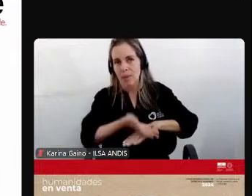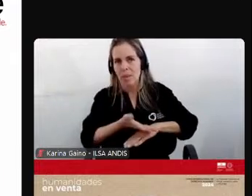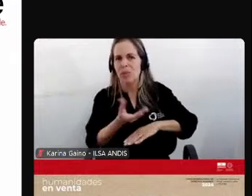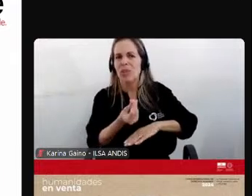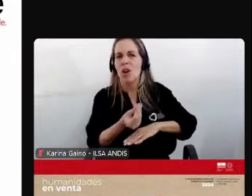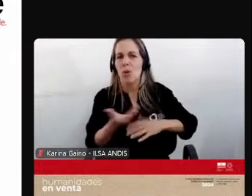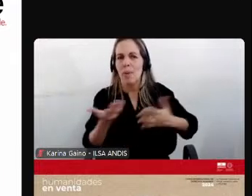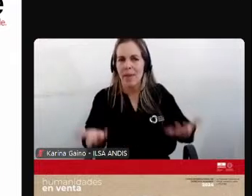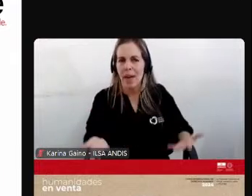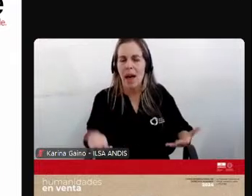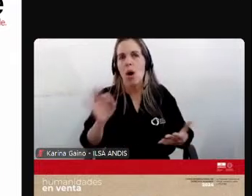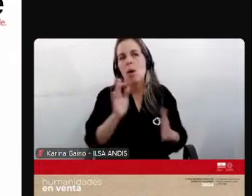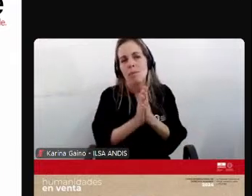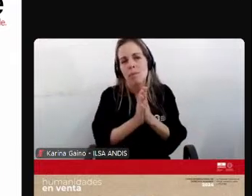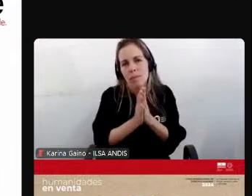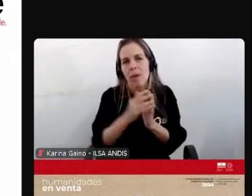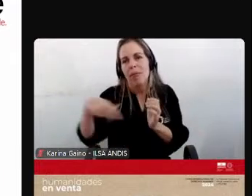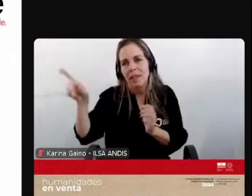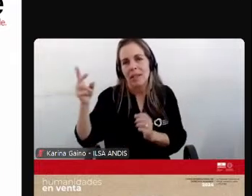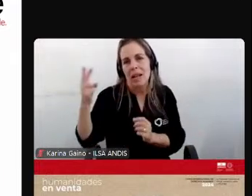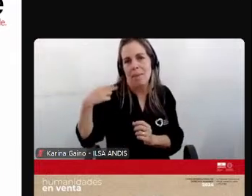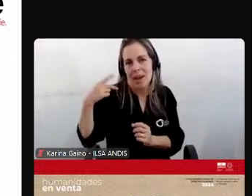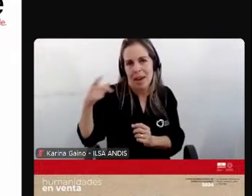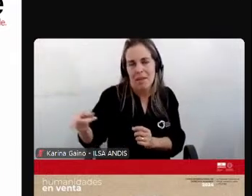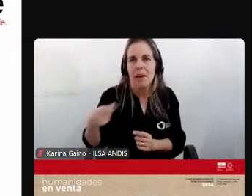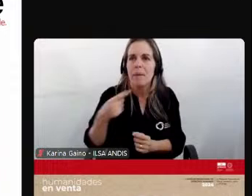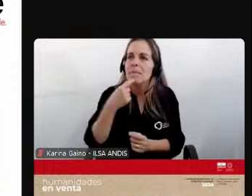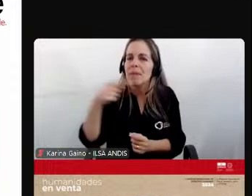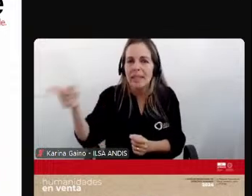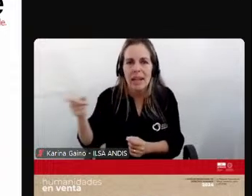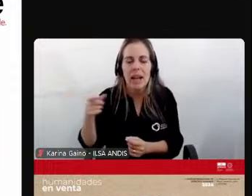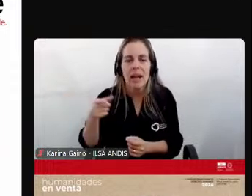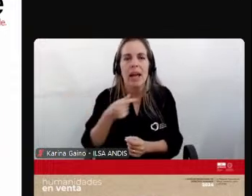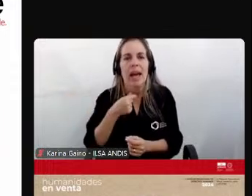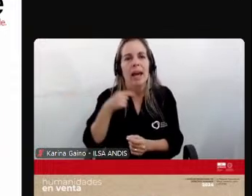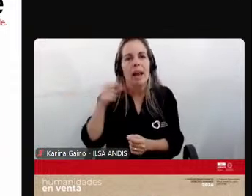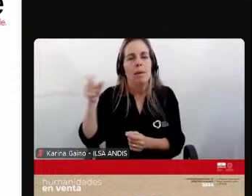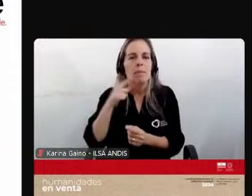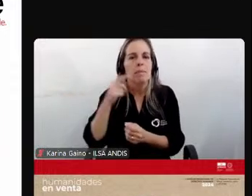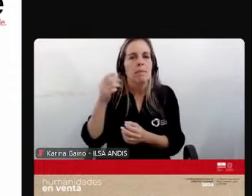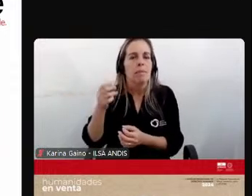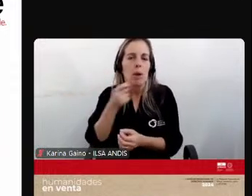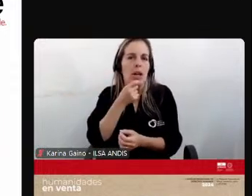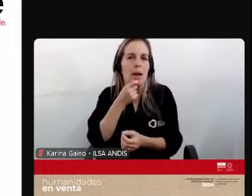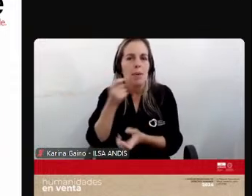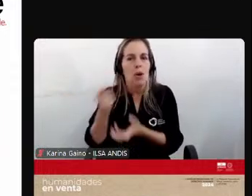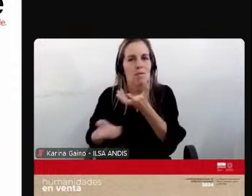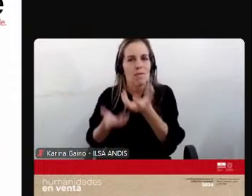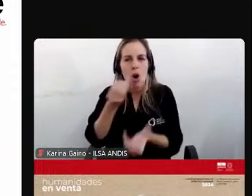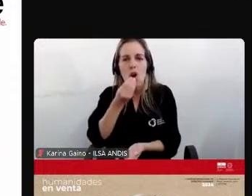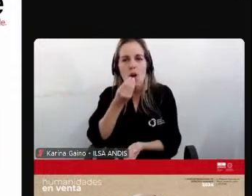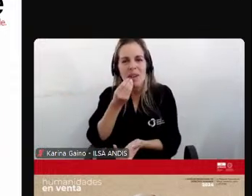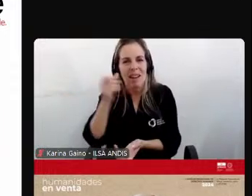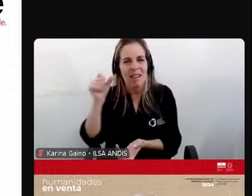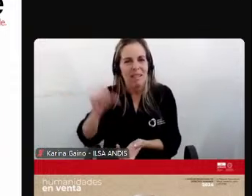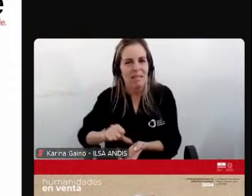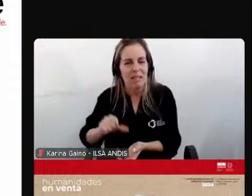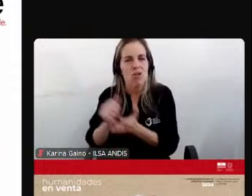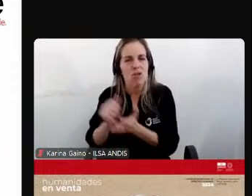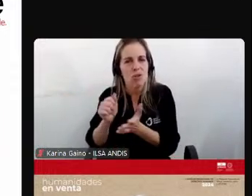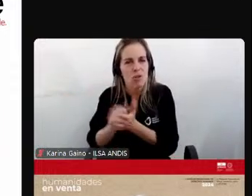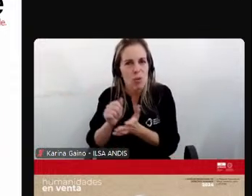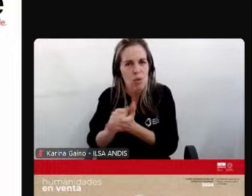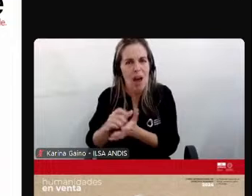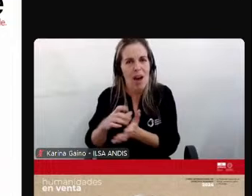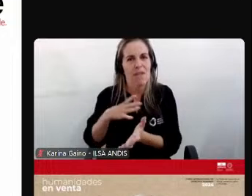we want them to cook our beans well? They give us these hard beans, and a refrain that we hear lots of times is "No somos animales." We